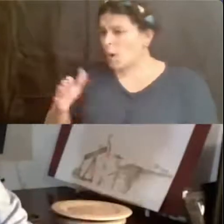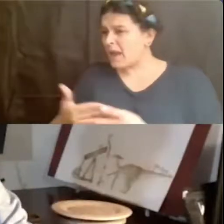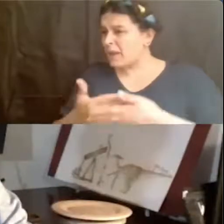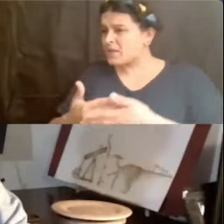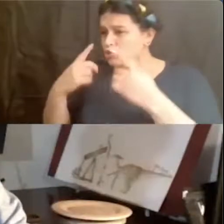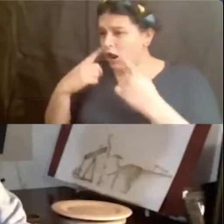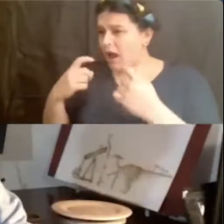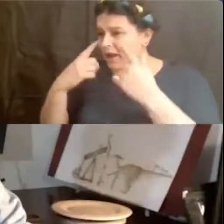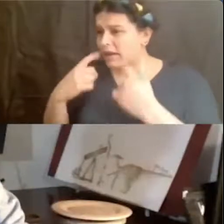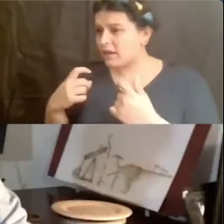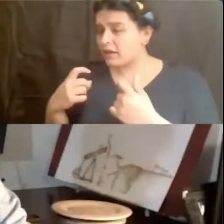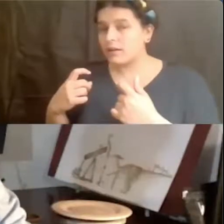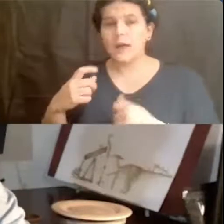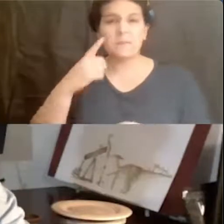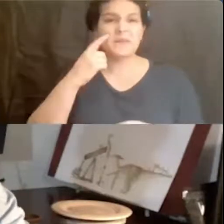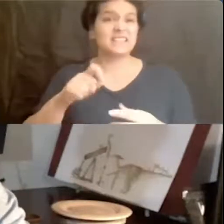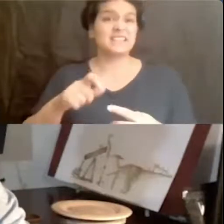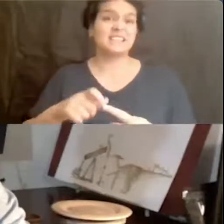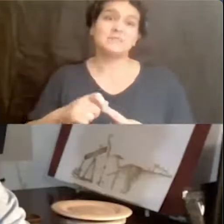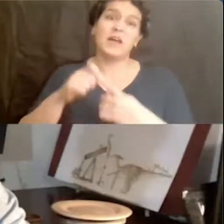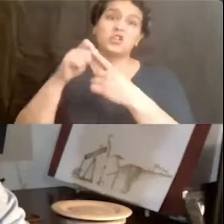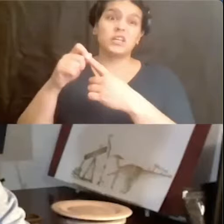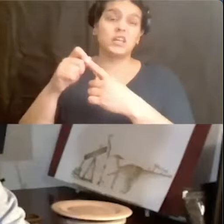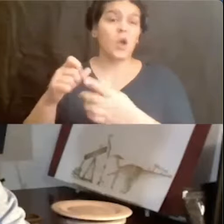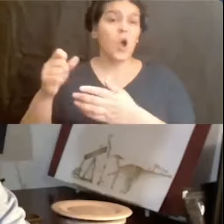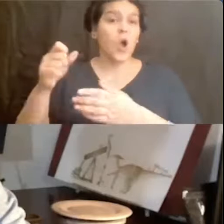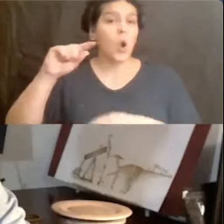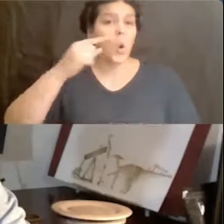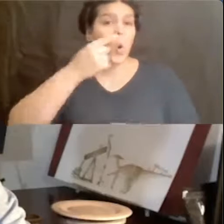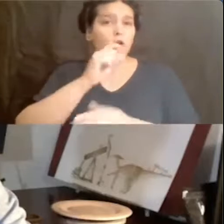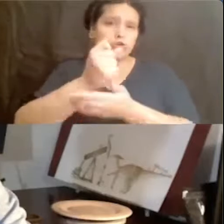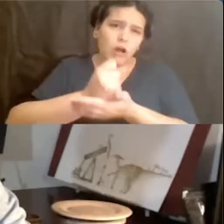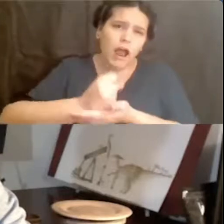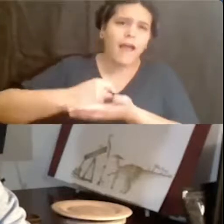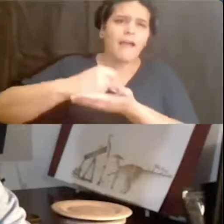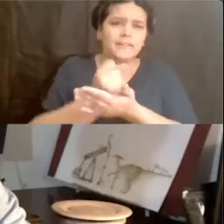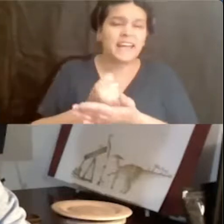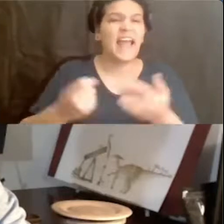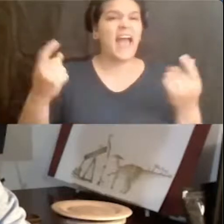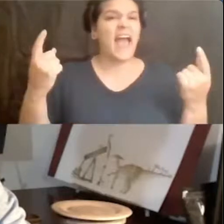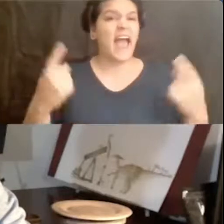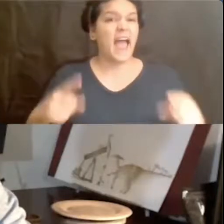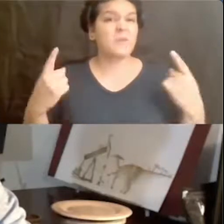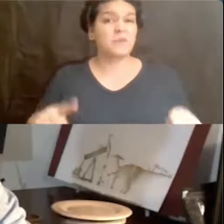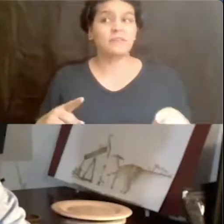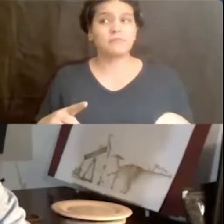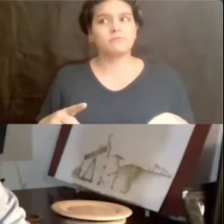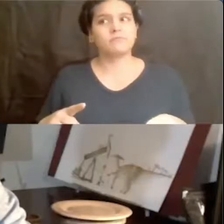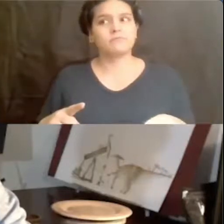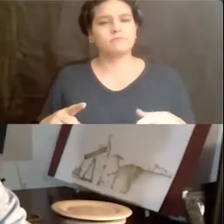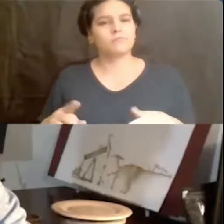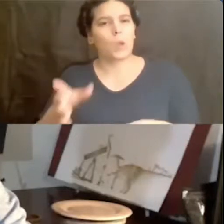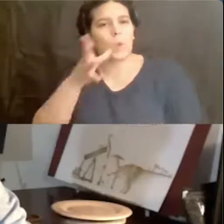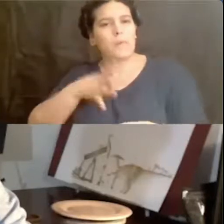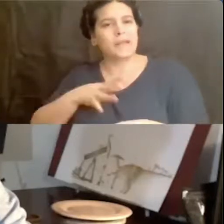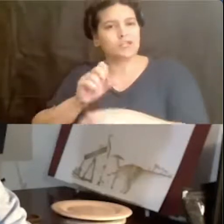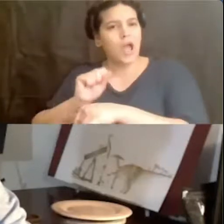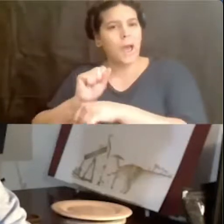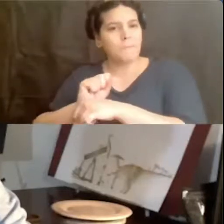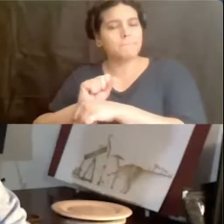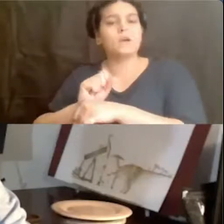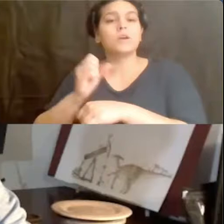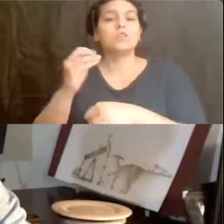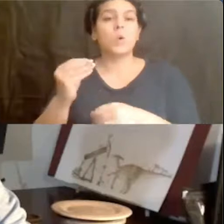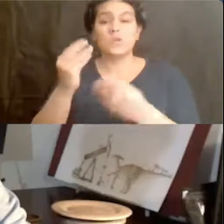because especially corn grinding was something that was done by women. So that's why it's saying that it's telling the mother that the baby's